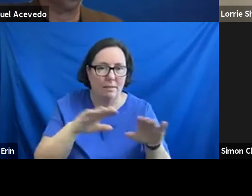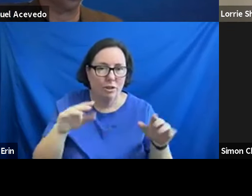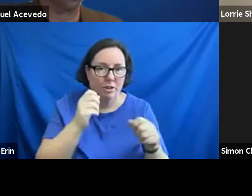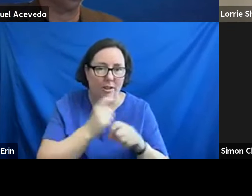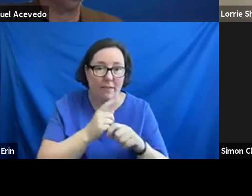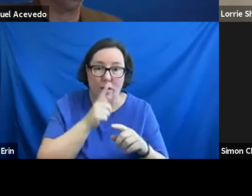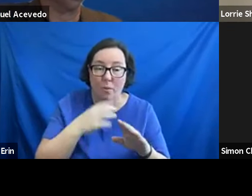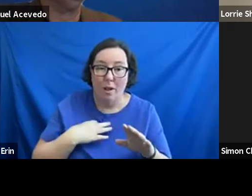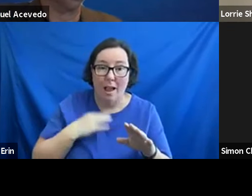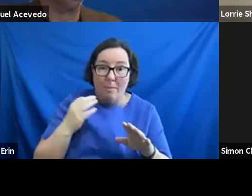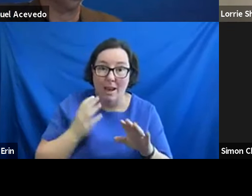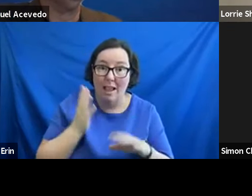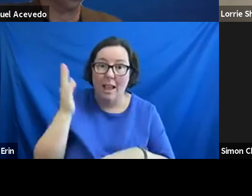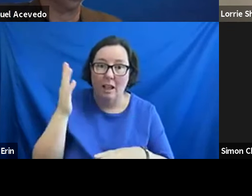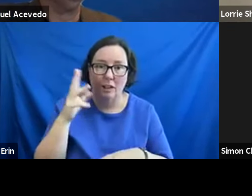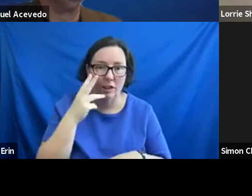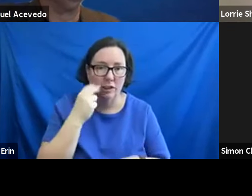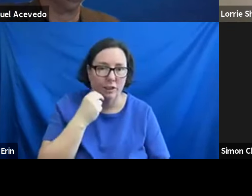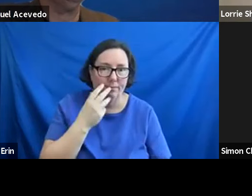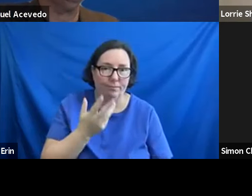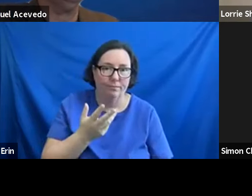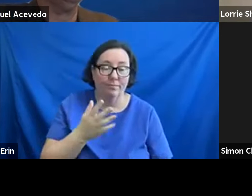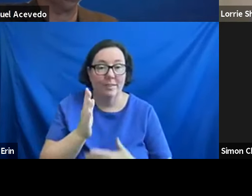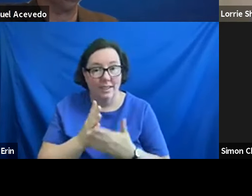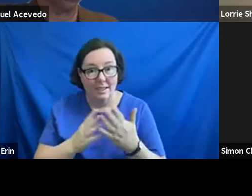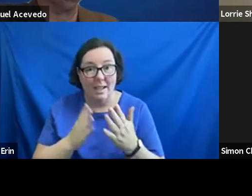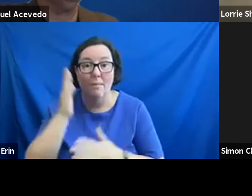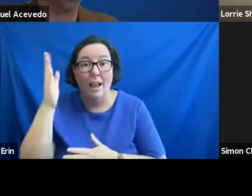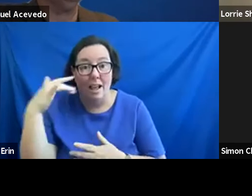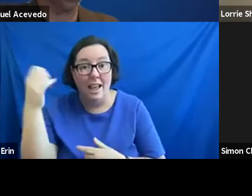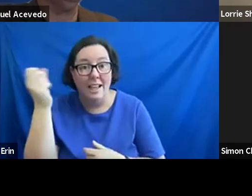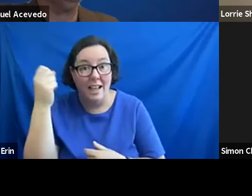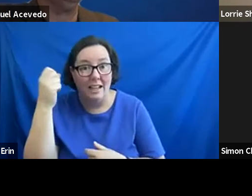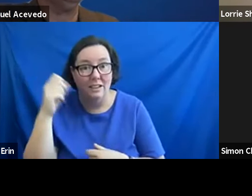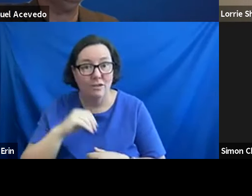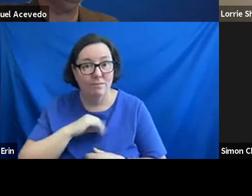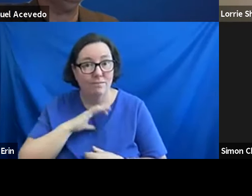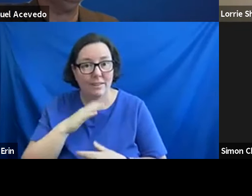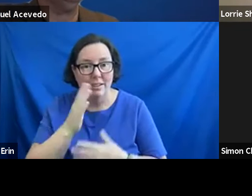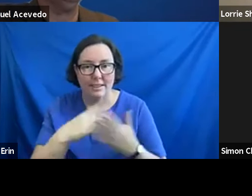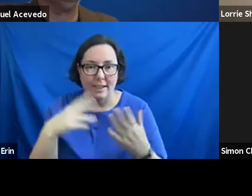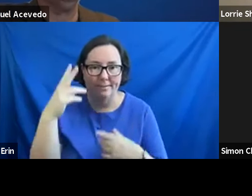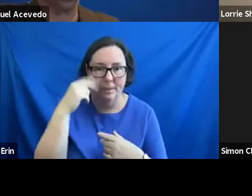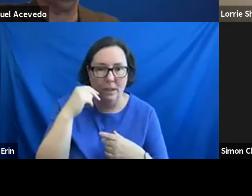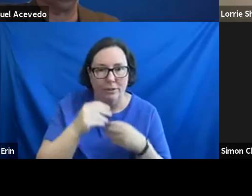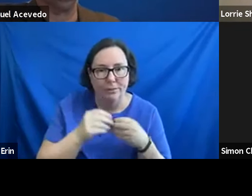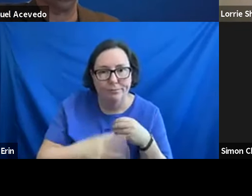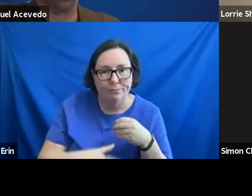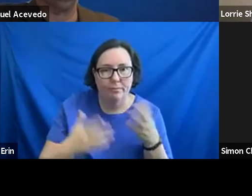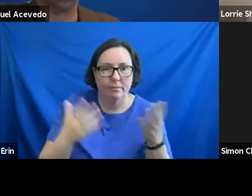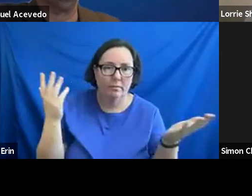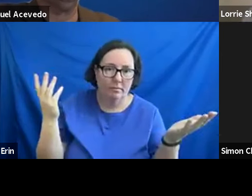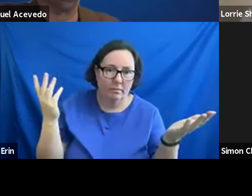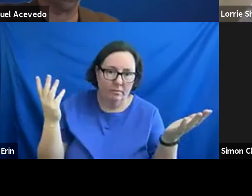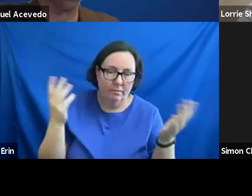year who get a yes and children every year who get a no. there